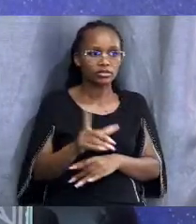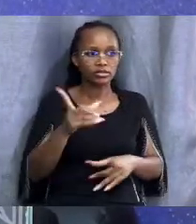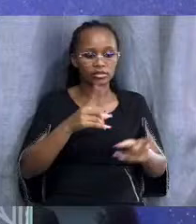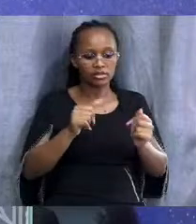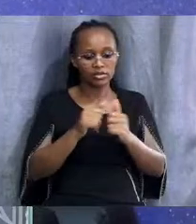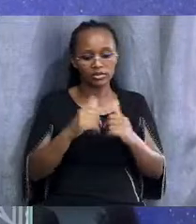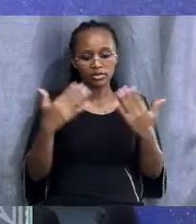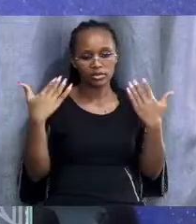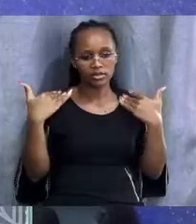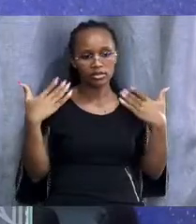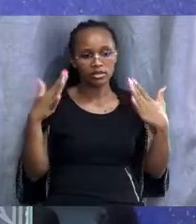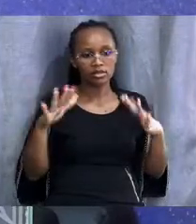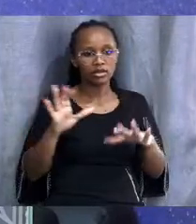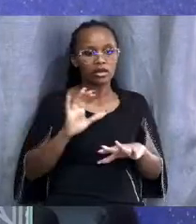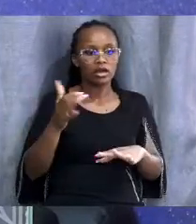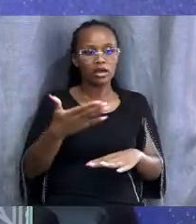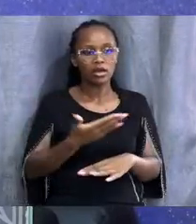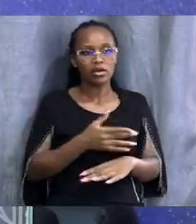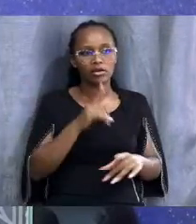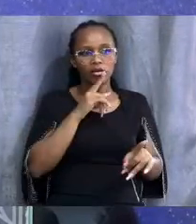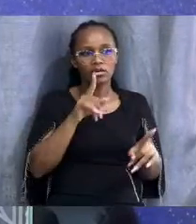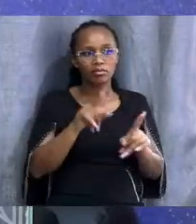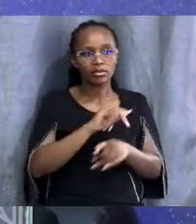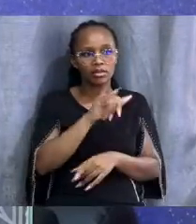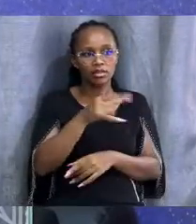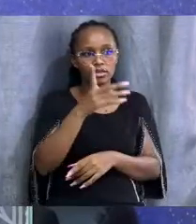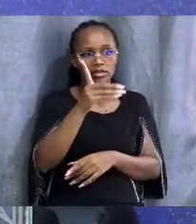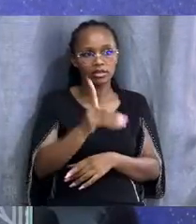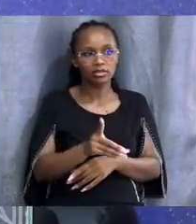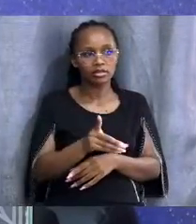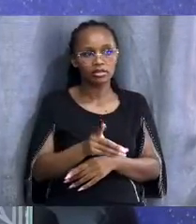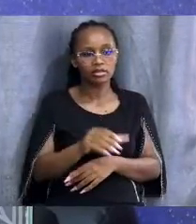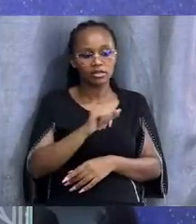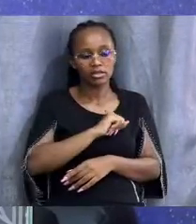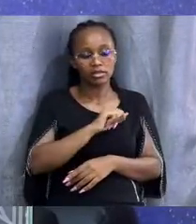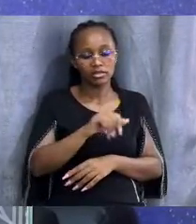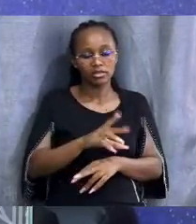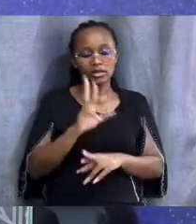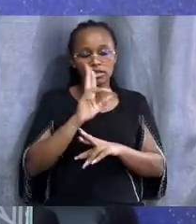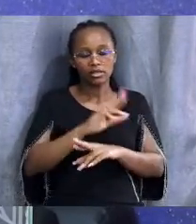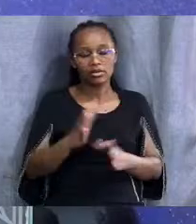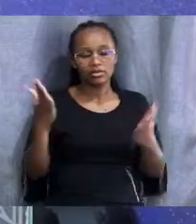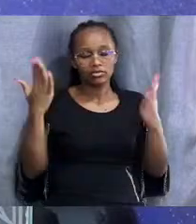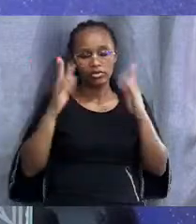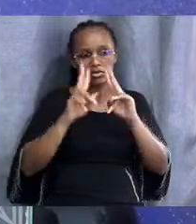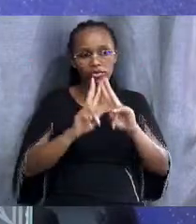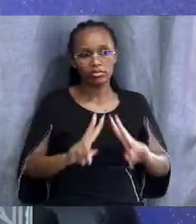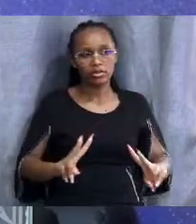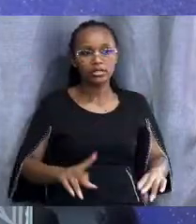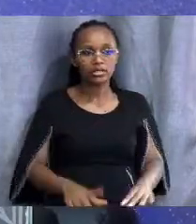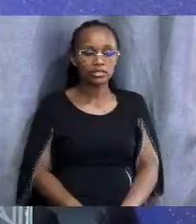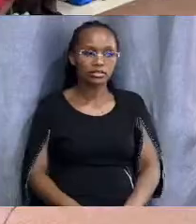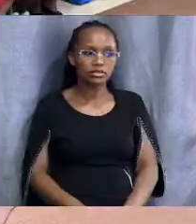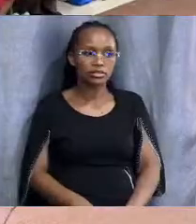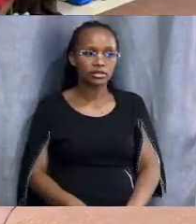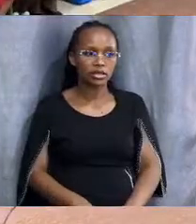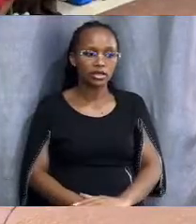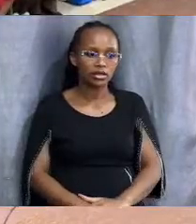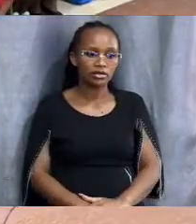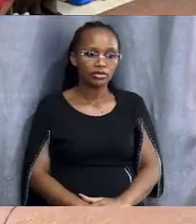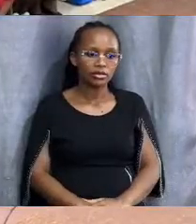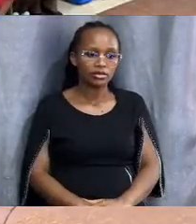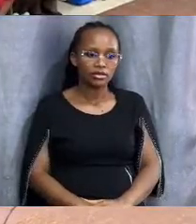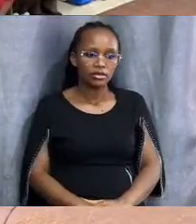in the angels, our dear brother Jed. May your soul rest in eternal peace.